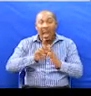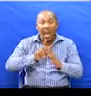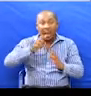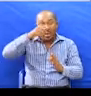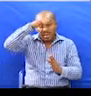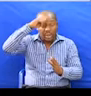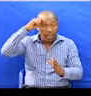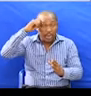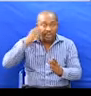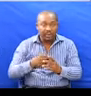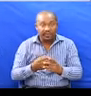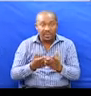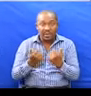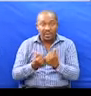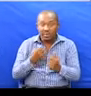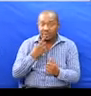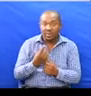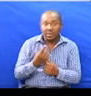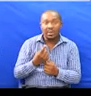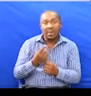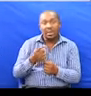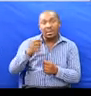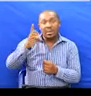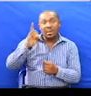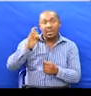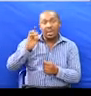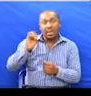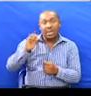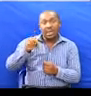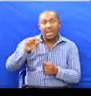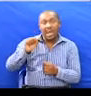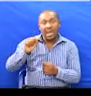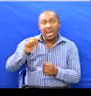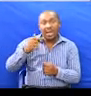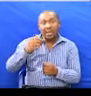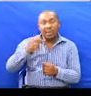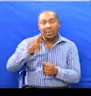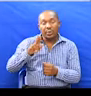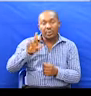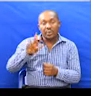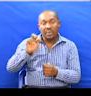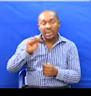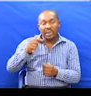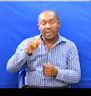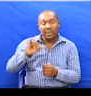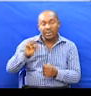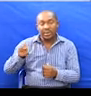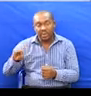they can undergo what? Denaturation. And that process of being denatured, being destroyed, is known as